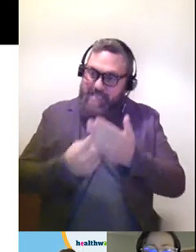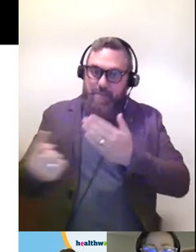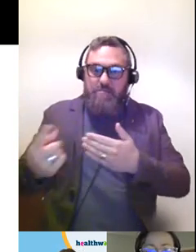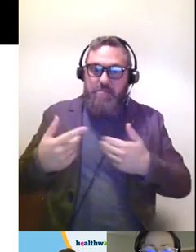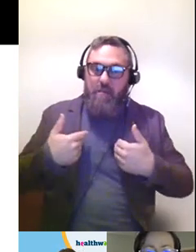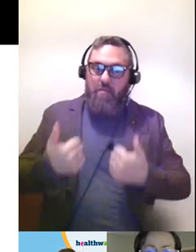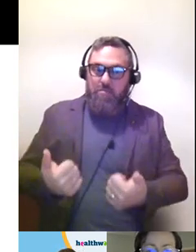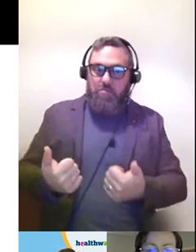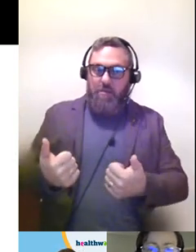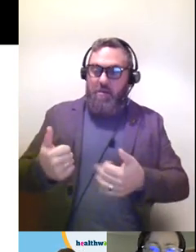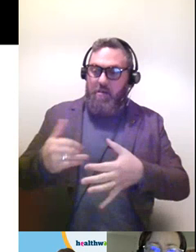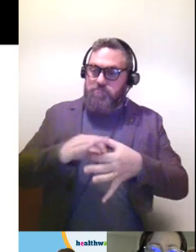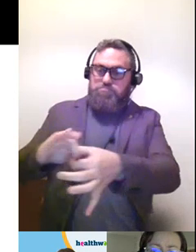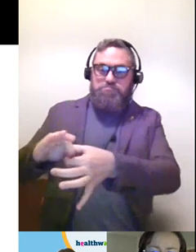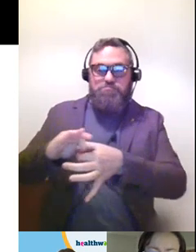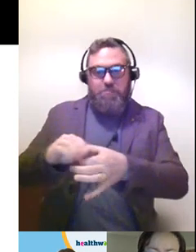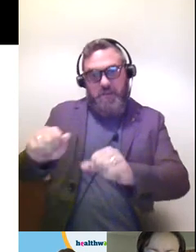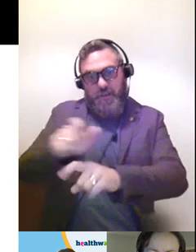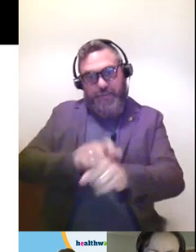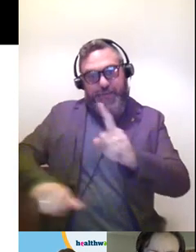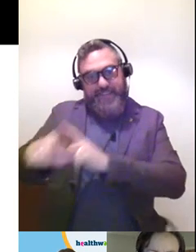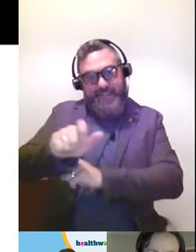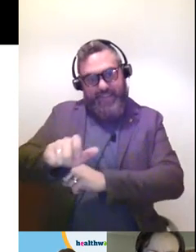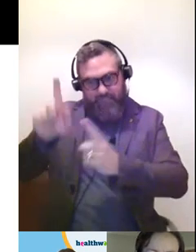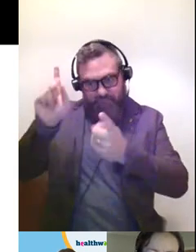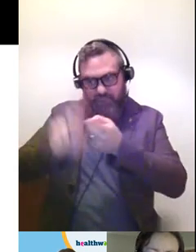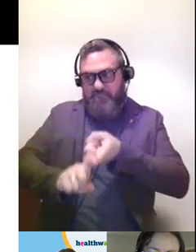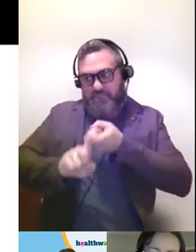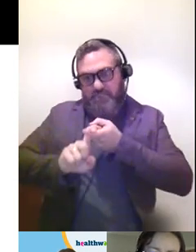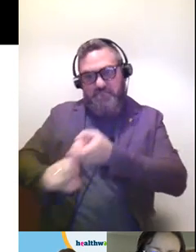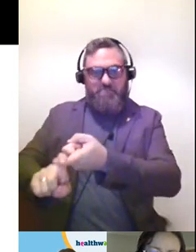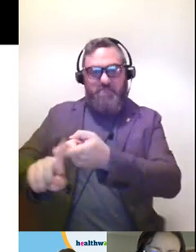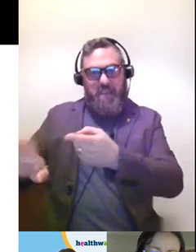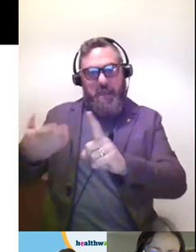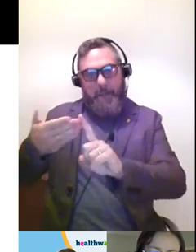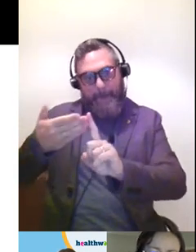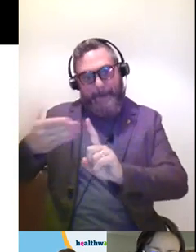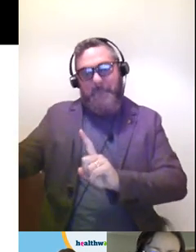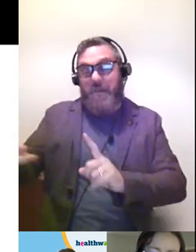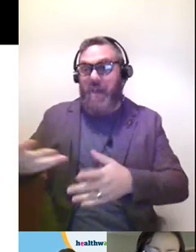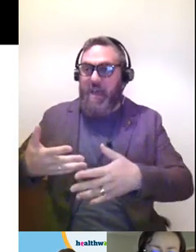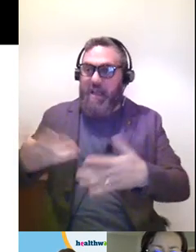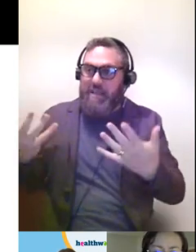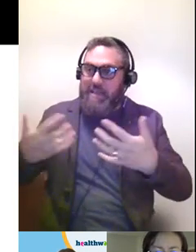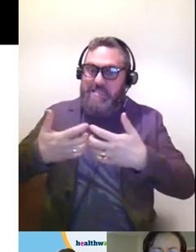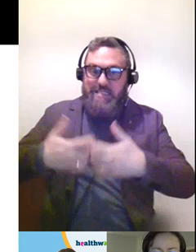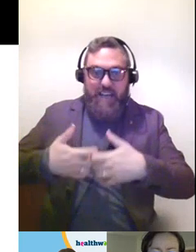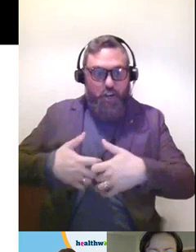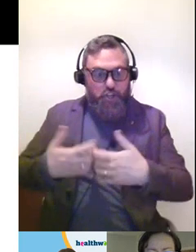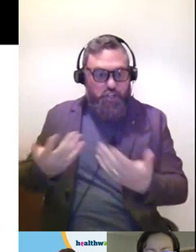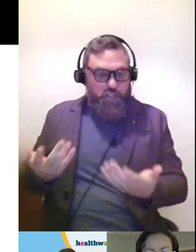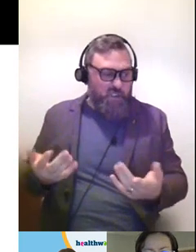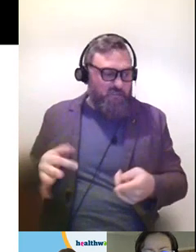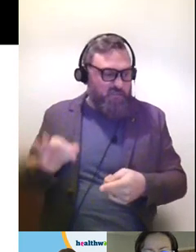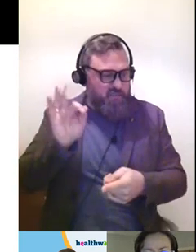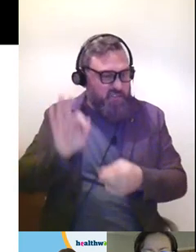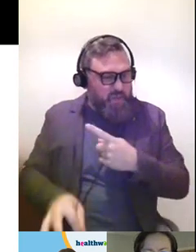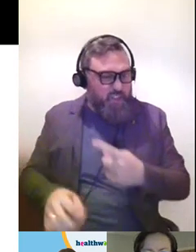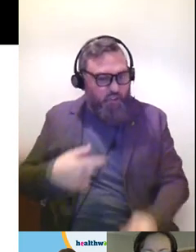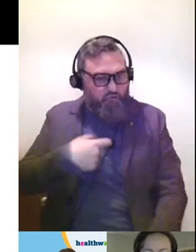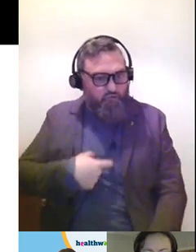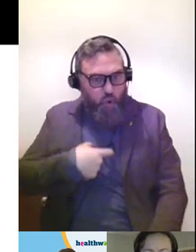healthy and connected within their communities for as long as possible. So that's embracing technology, some of the special roles that we